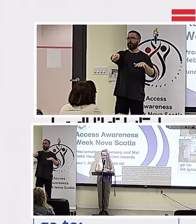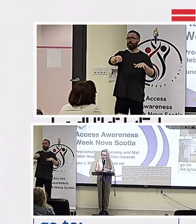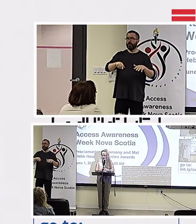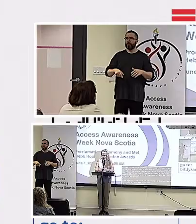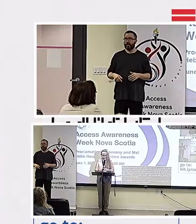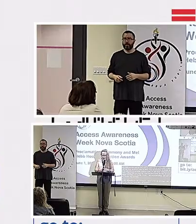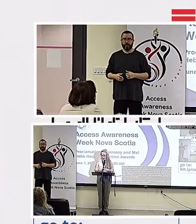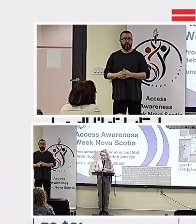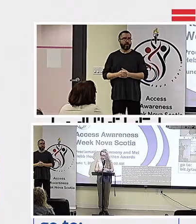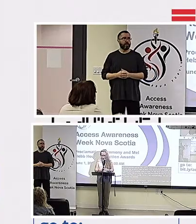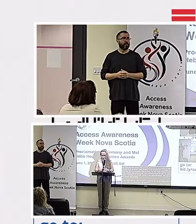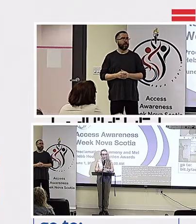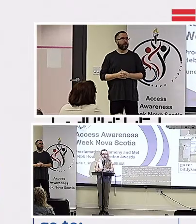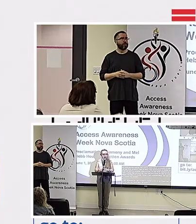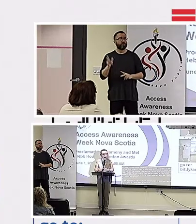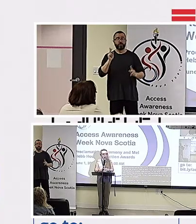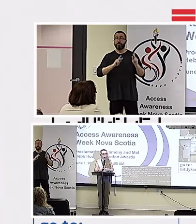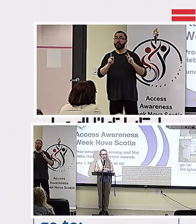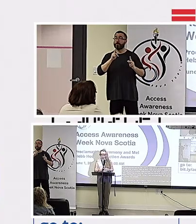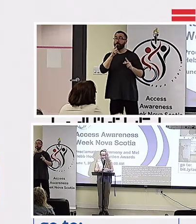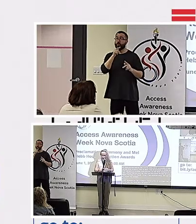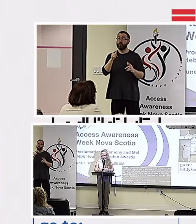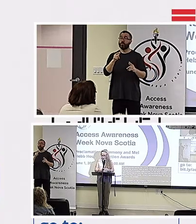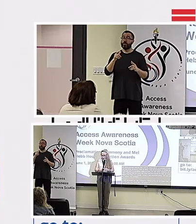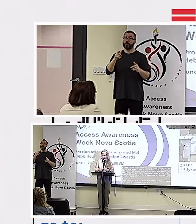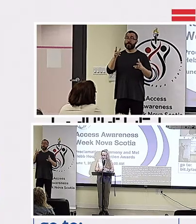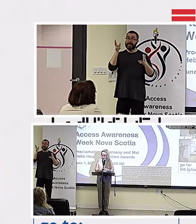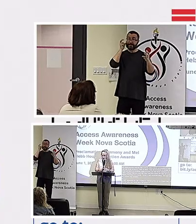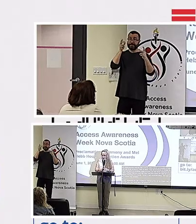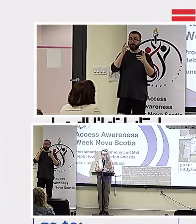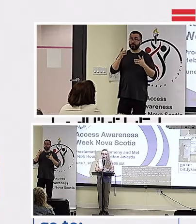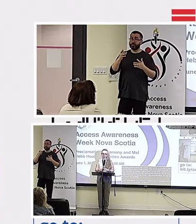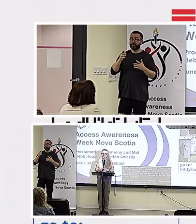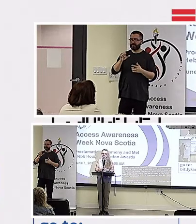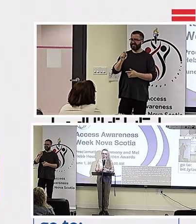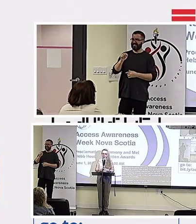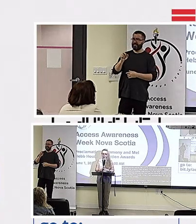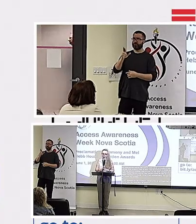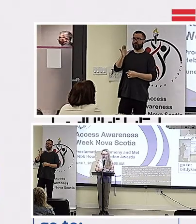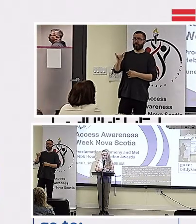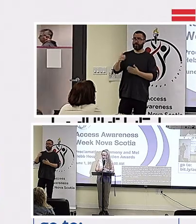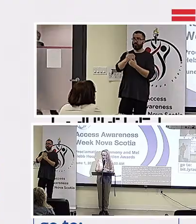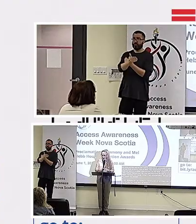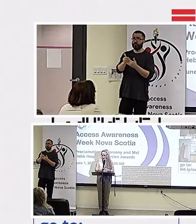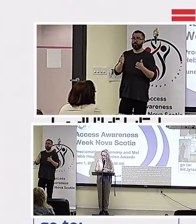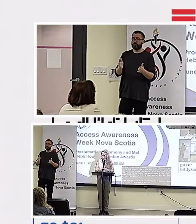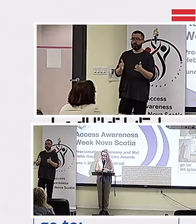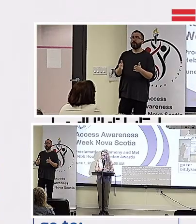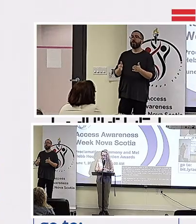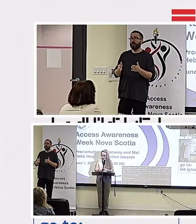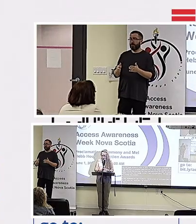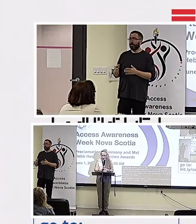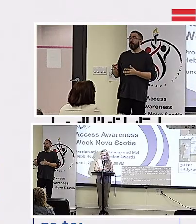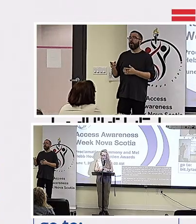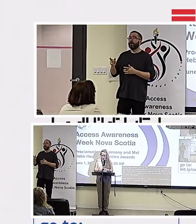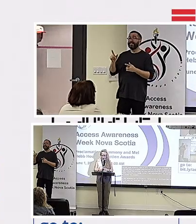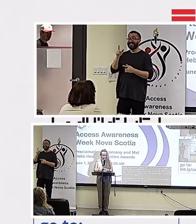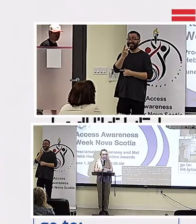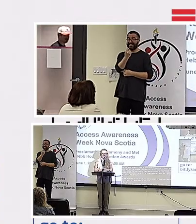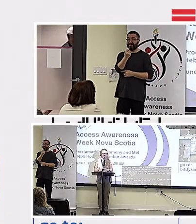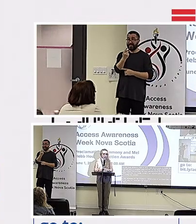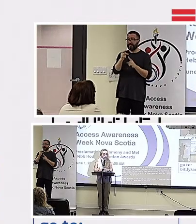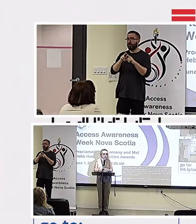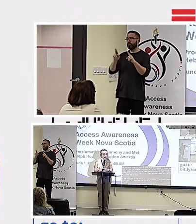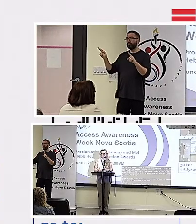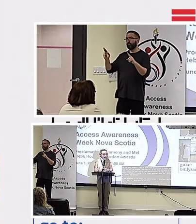people in the drop-in area, the sensory rooms are in the hallway in front of you on the right-hand side of the TV. The rooms are